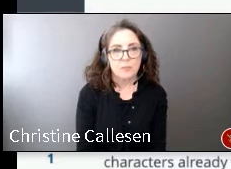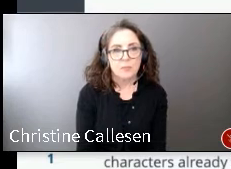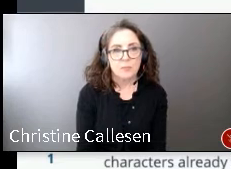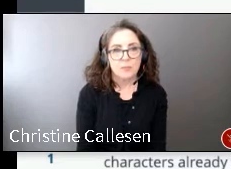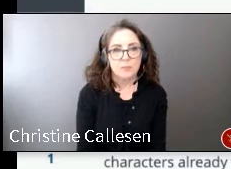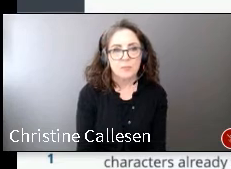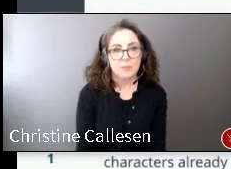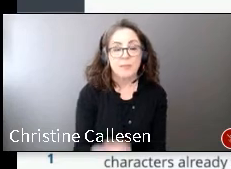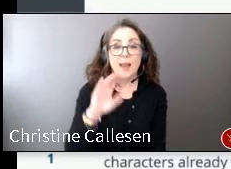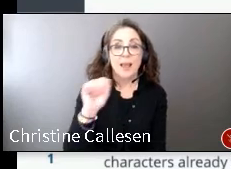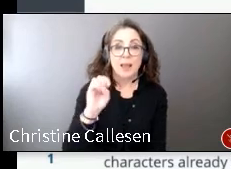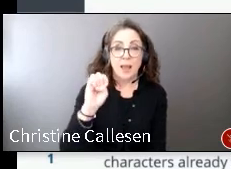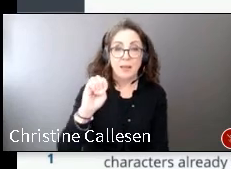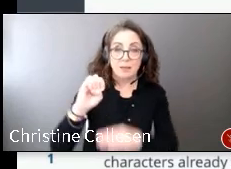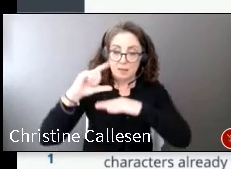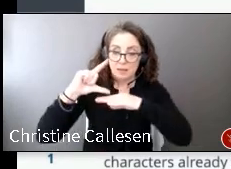case-insensitive way.